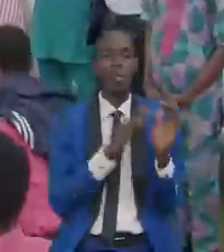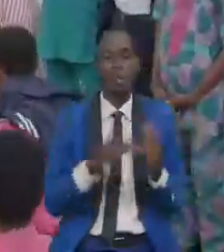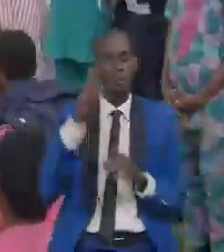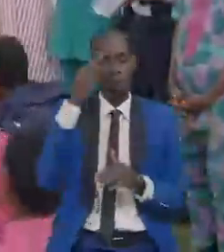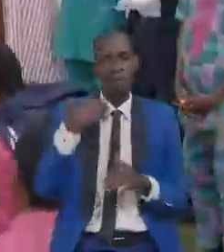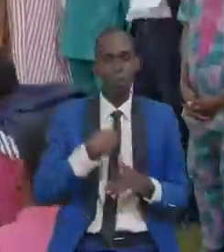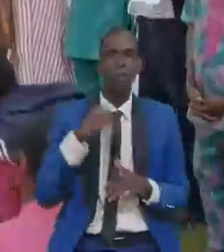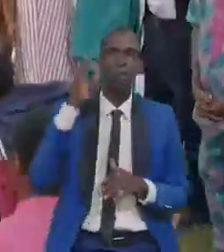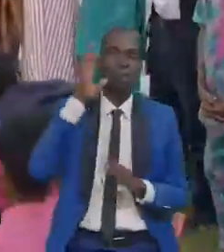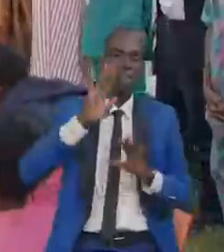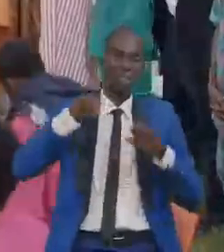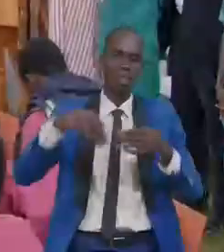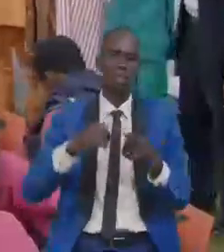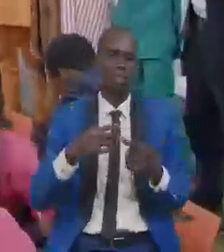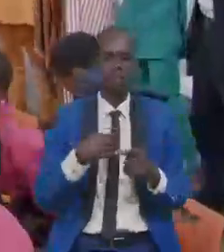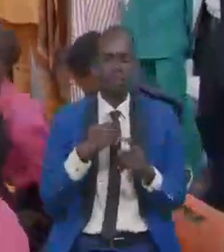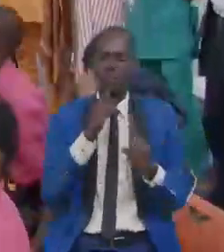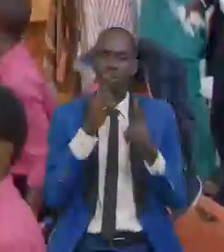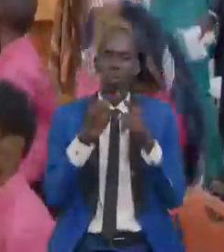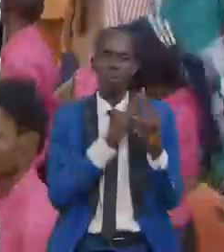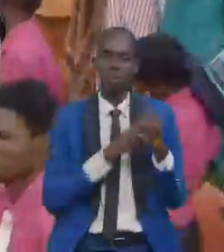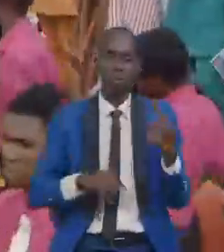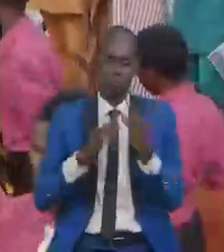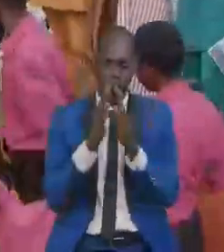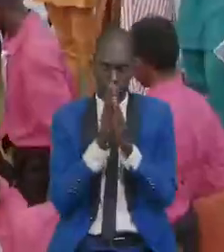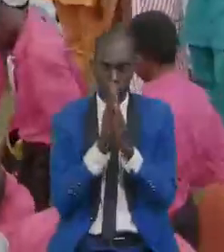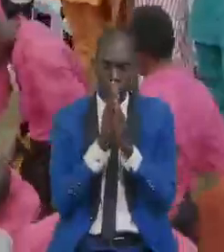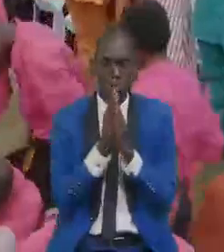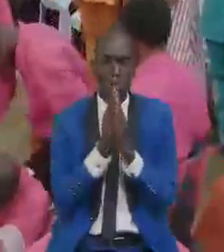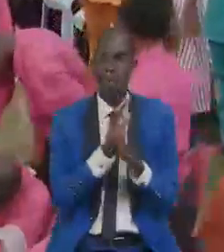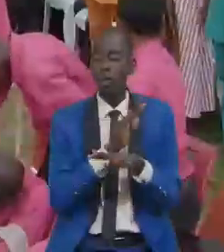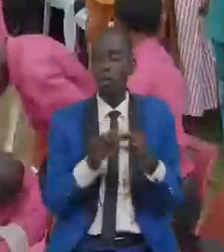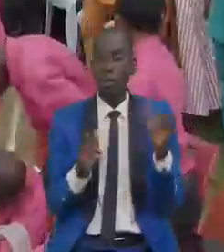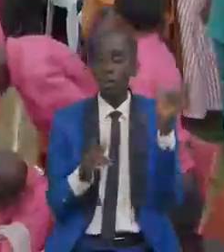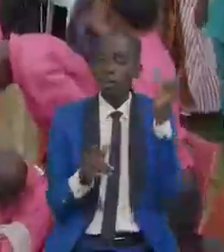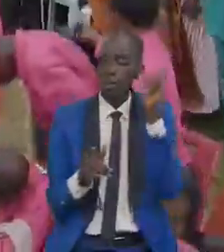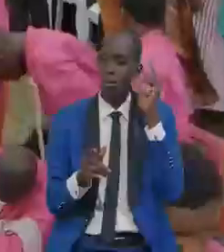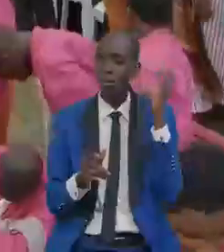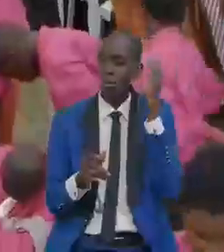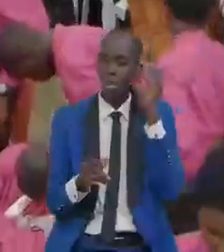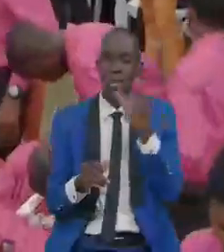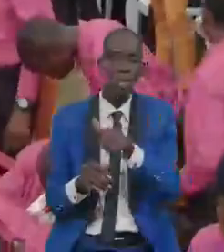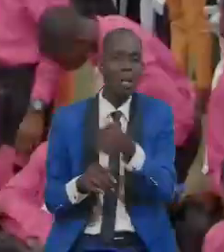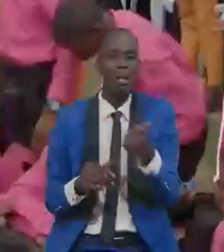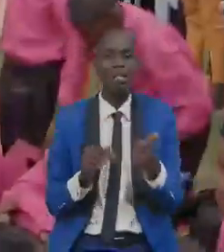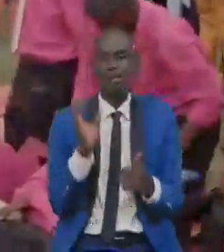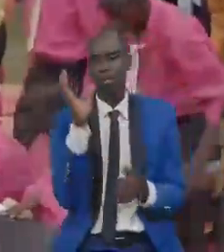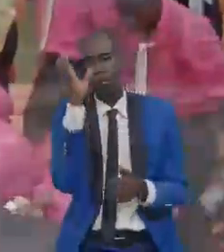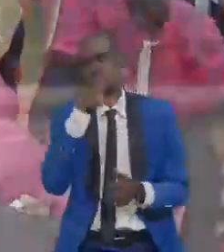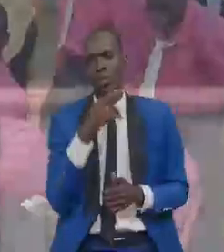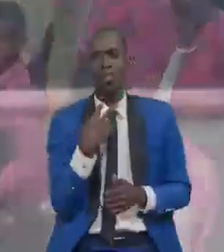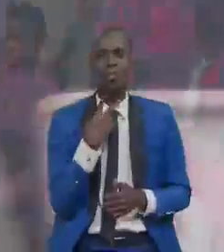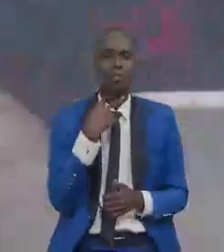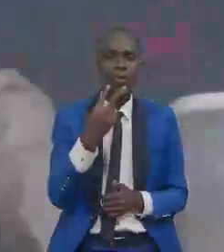give unto to me. Open your mouth and talk to the Lord. Don't listen to any strange voice, extraneous voice, and